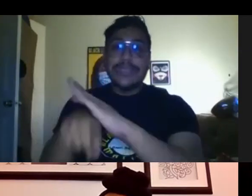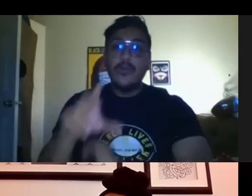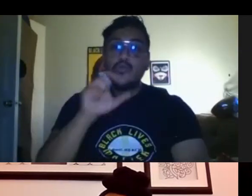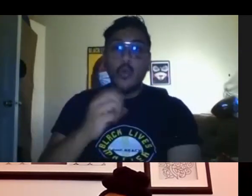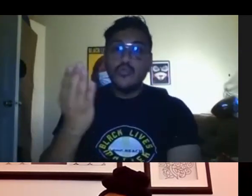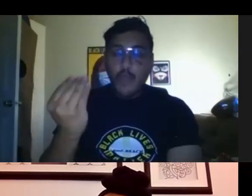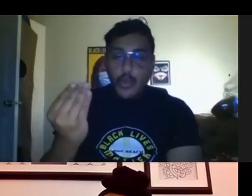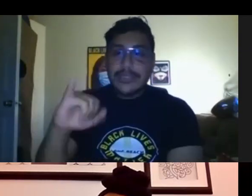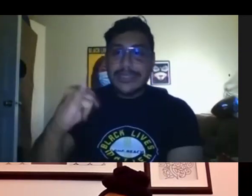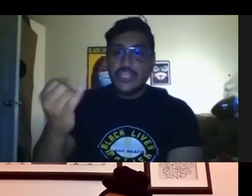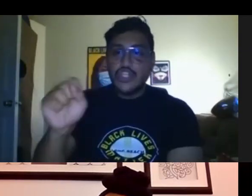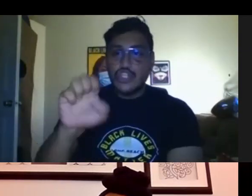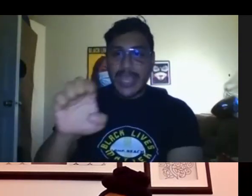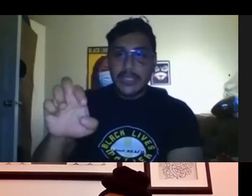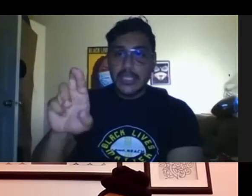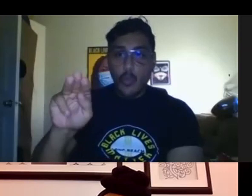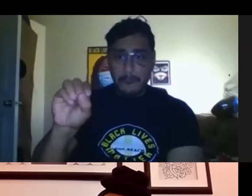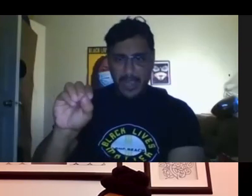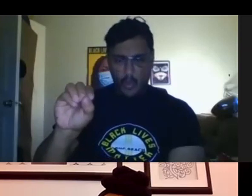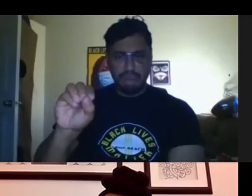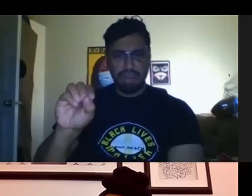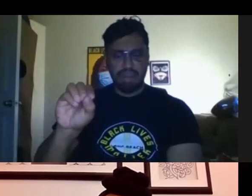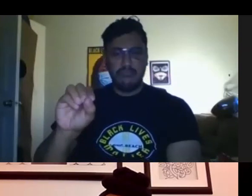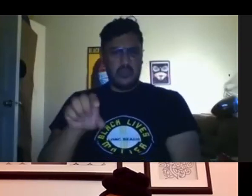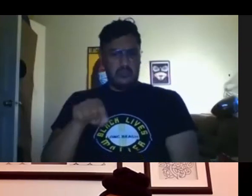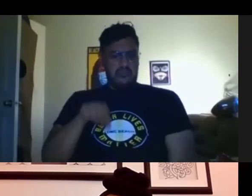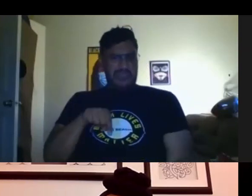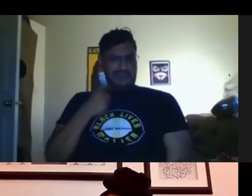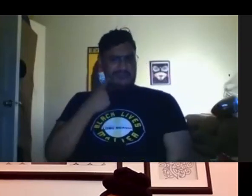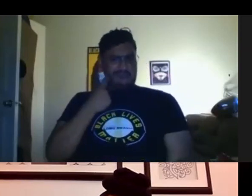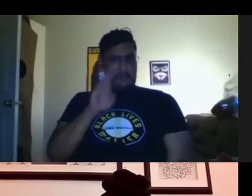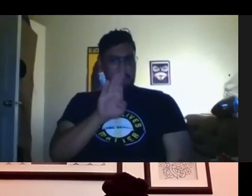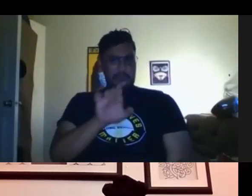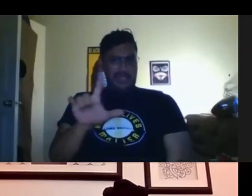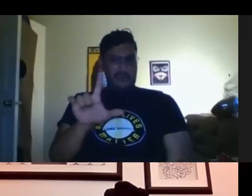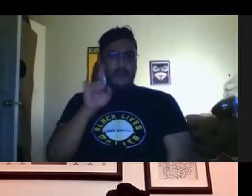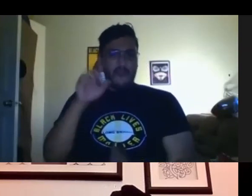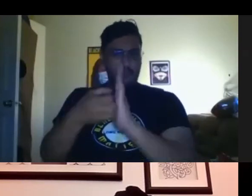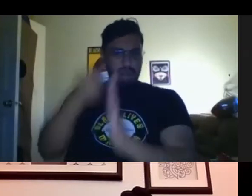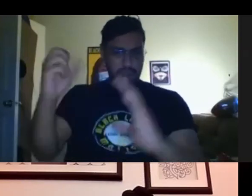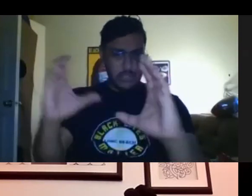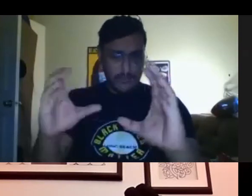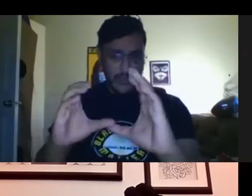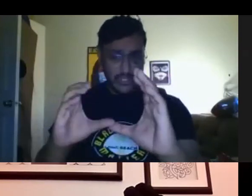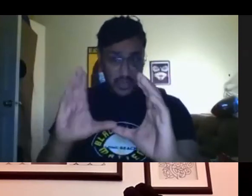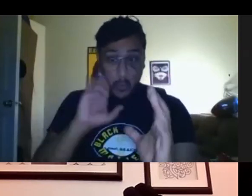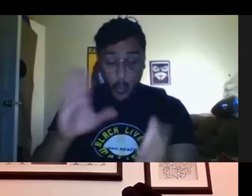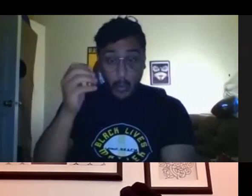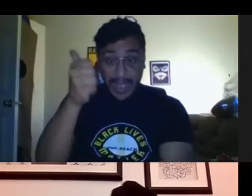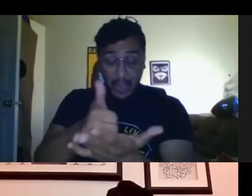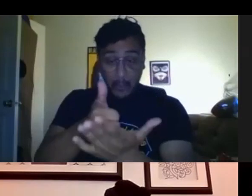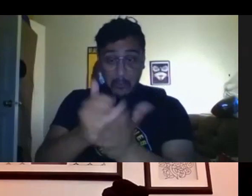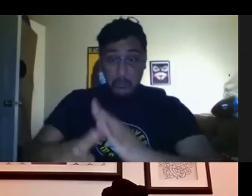Romero. Would this bill, would the passage of this decertification bill have intervened in those killings? Without a